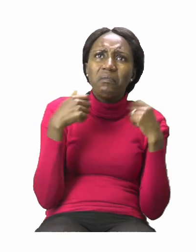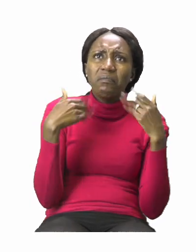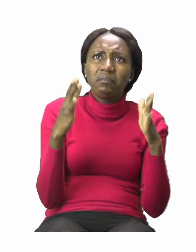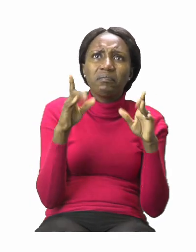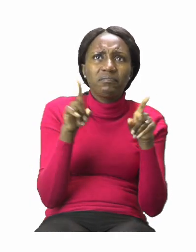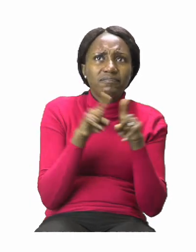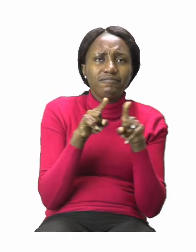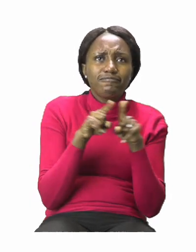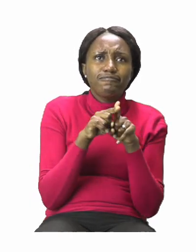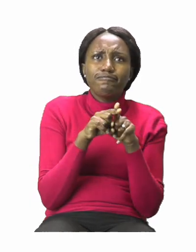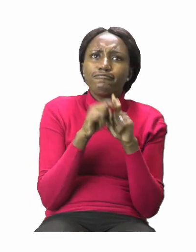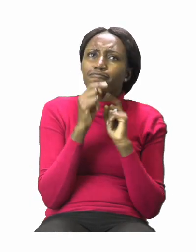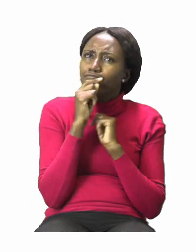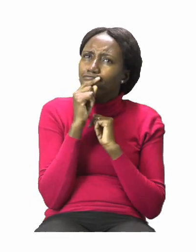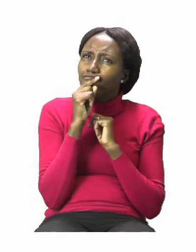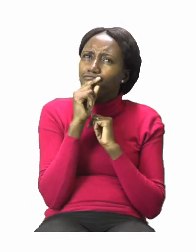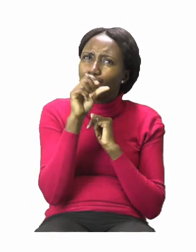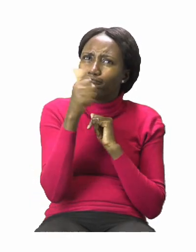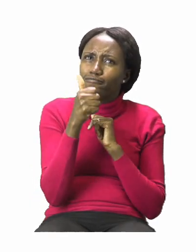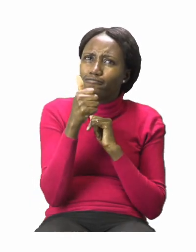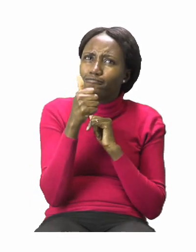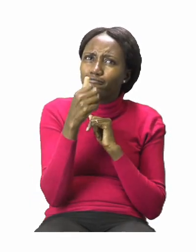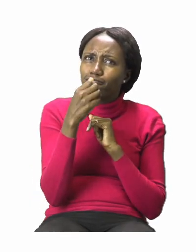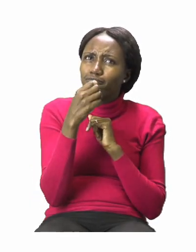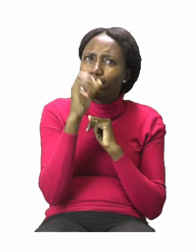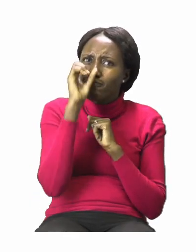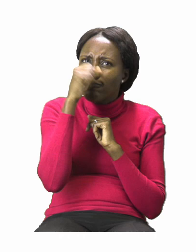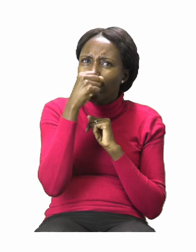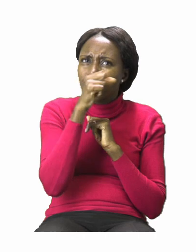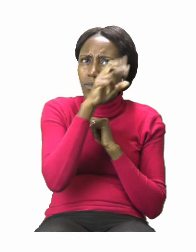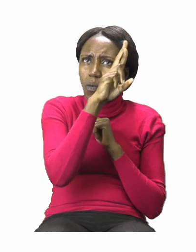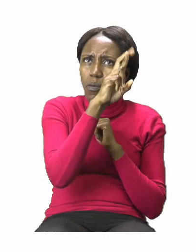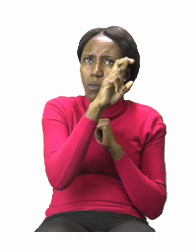The next pig's name is Roger.